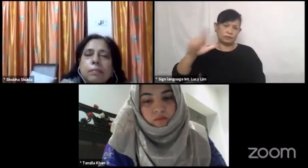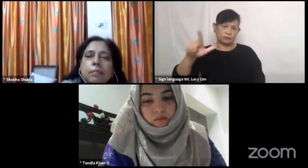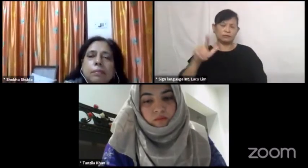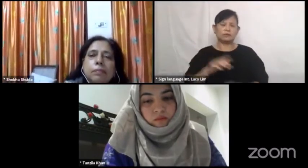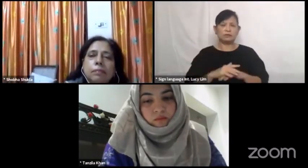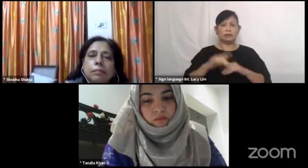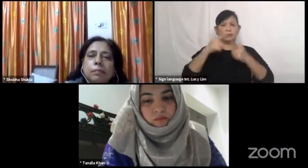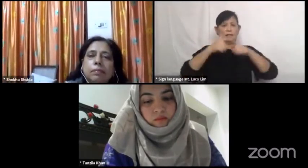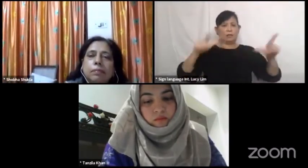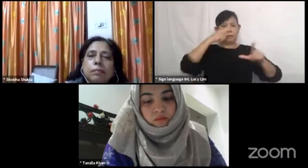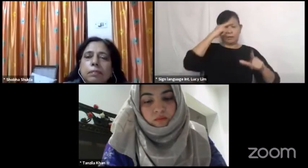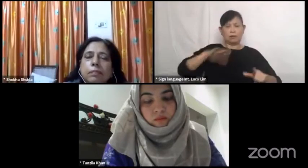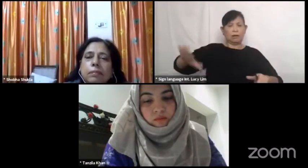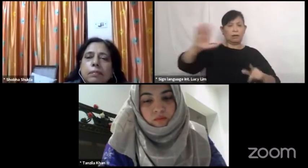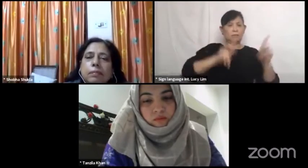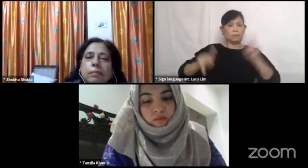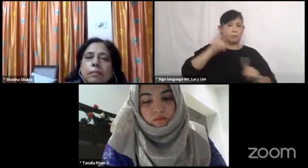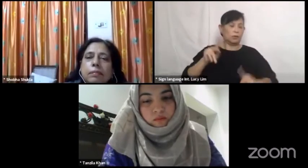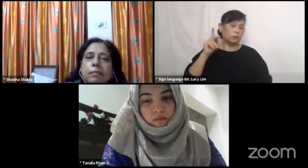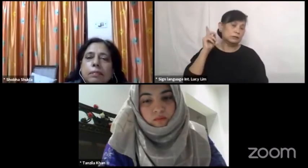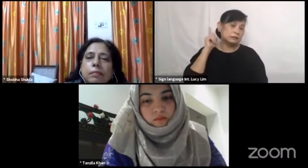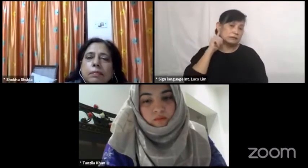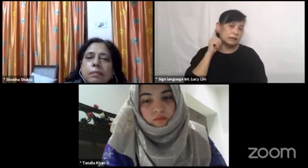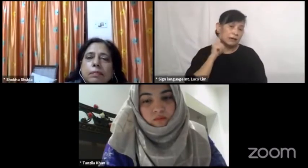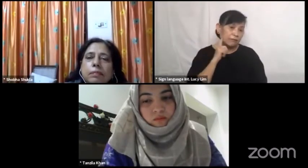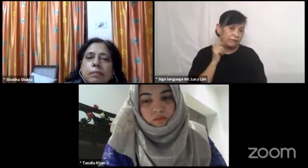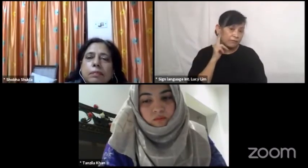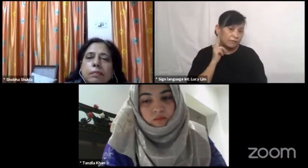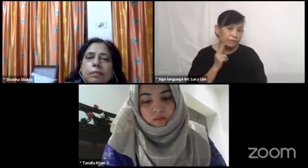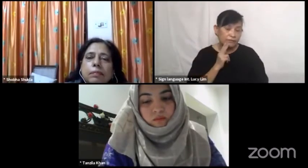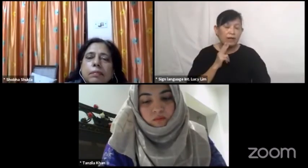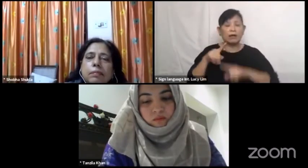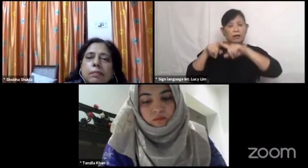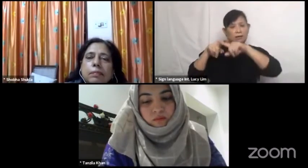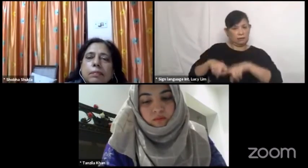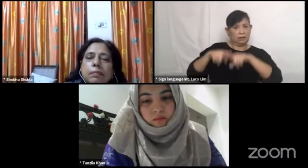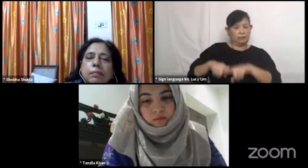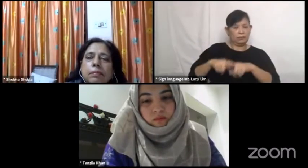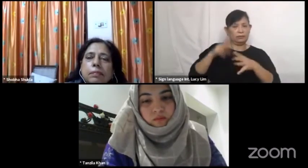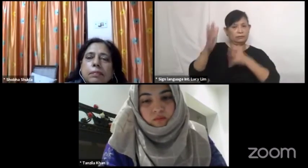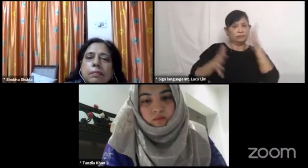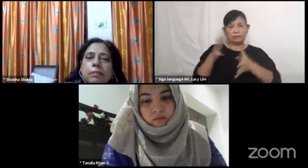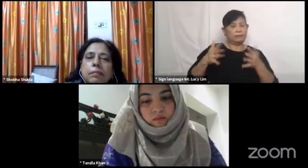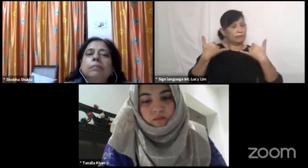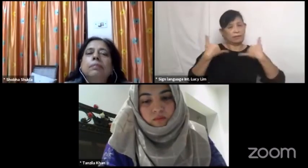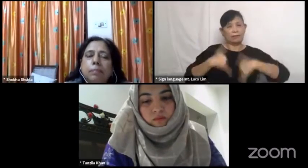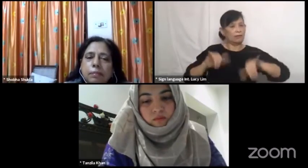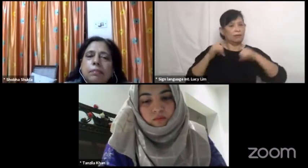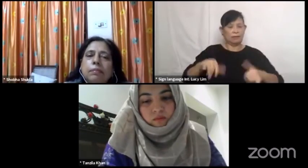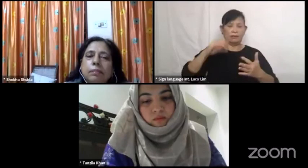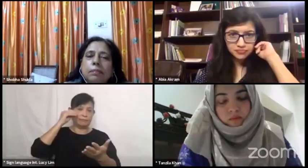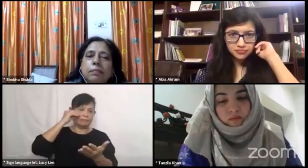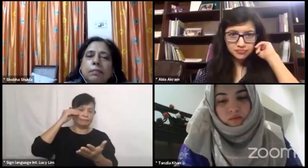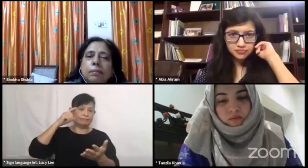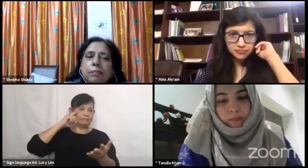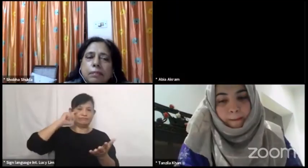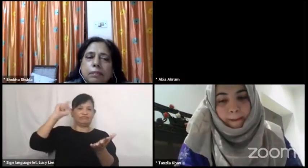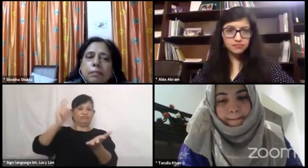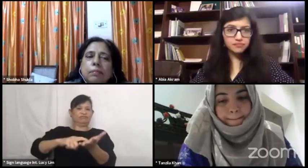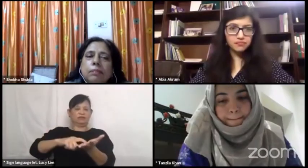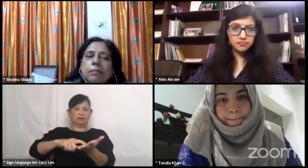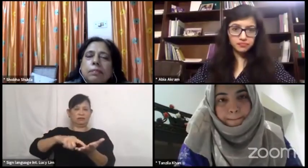sign language as their main method of communication. And it has not been recognized as an official language in the country. It has not been